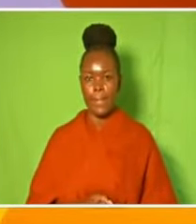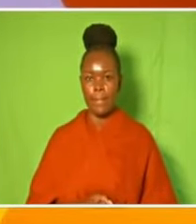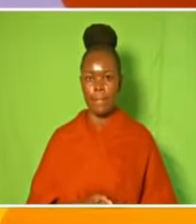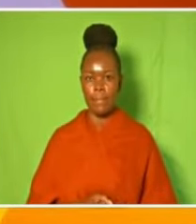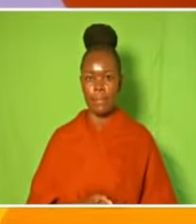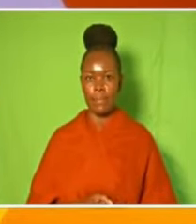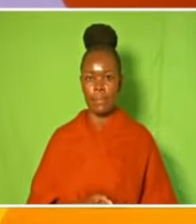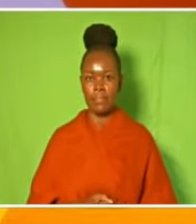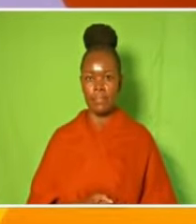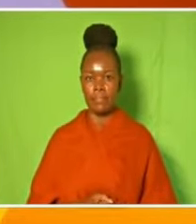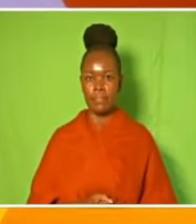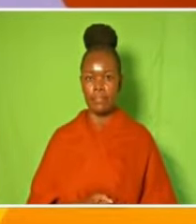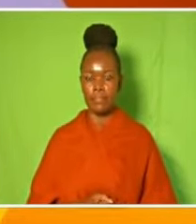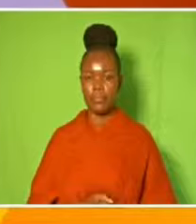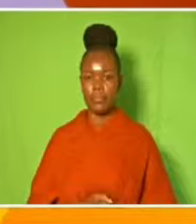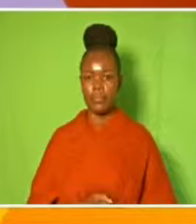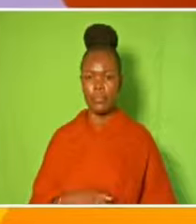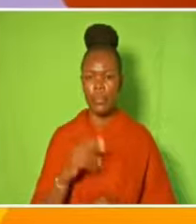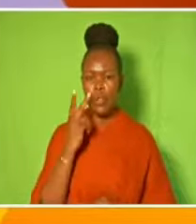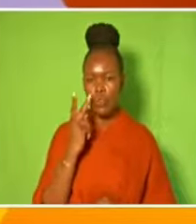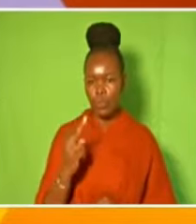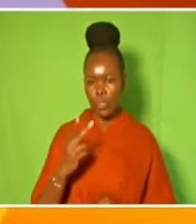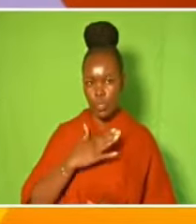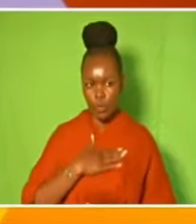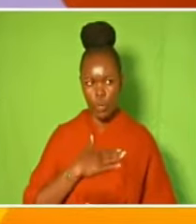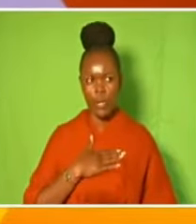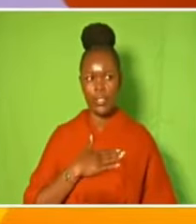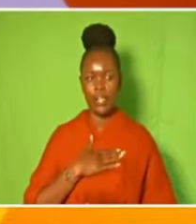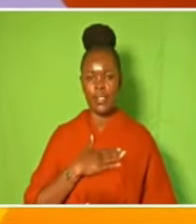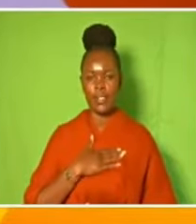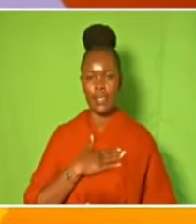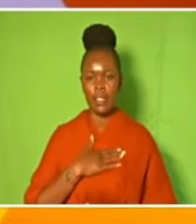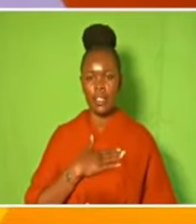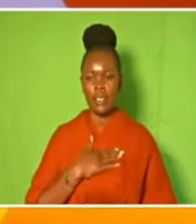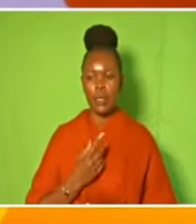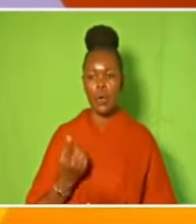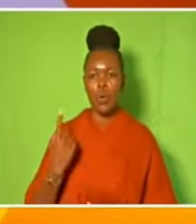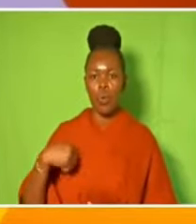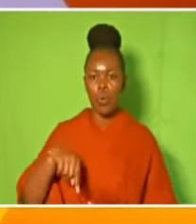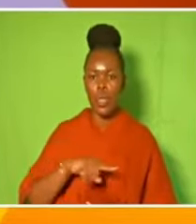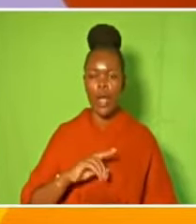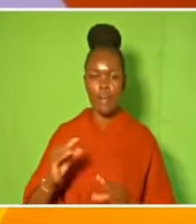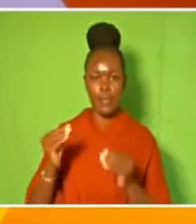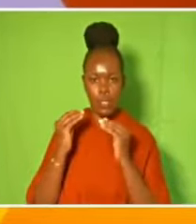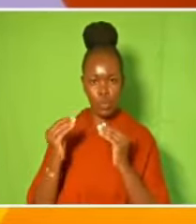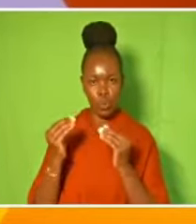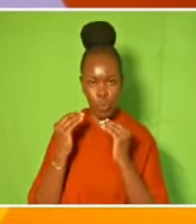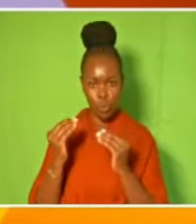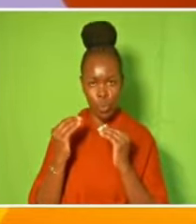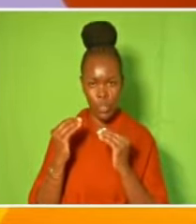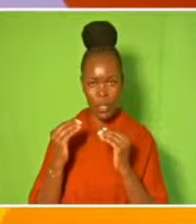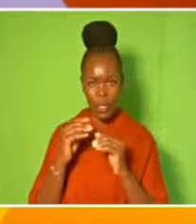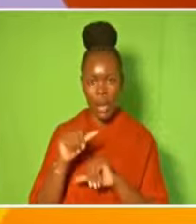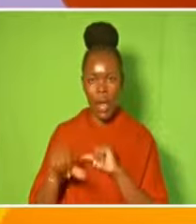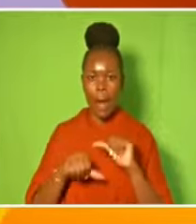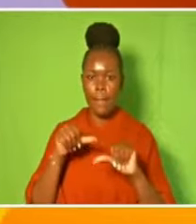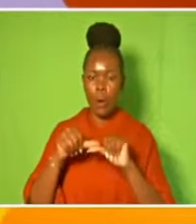You see, Your Excellency, we have been taught of